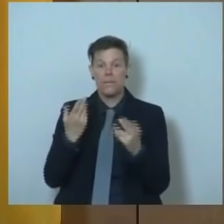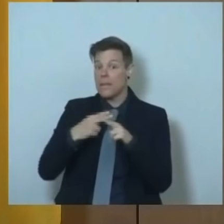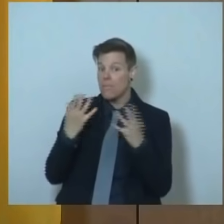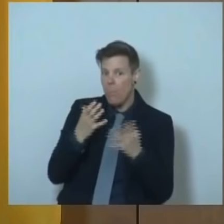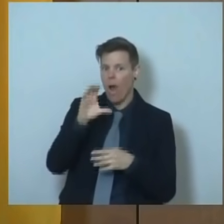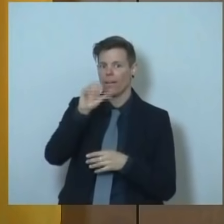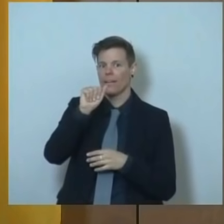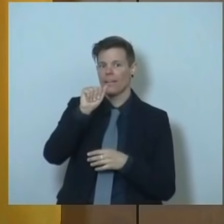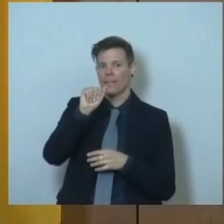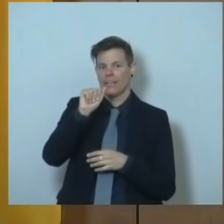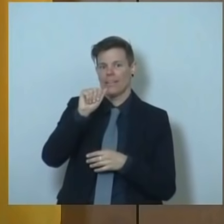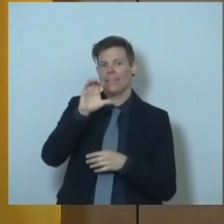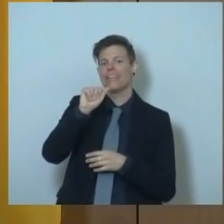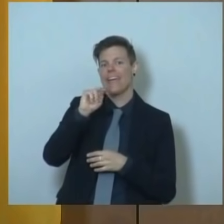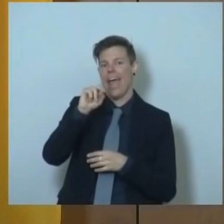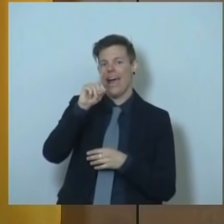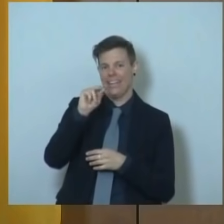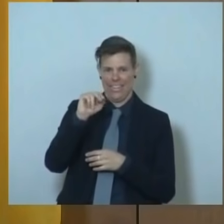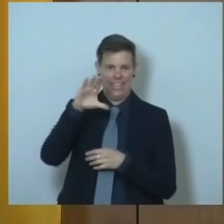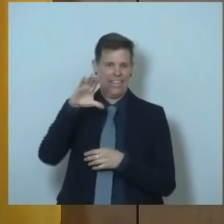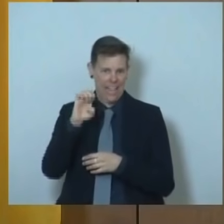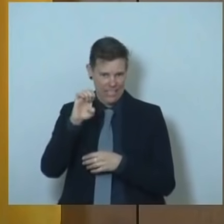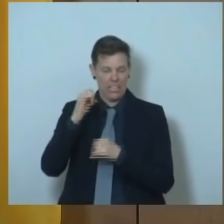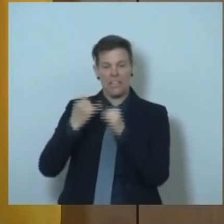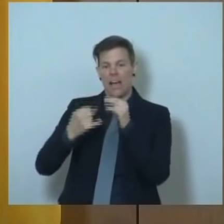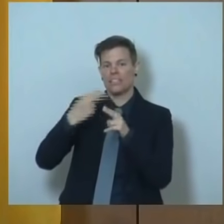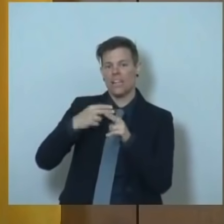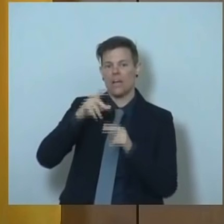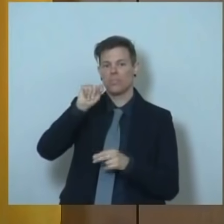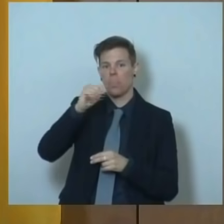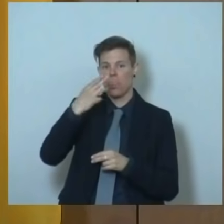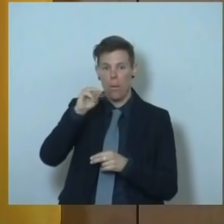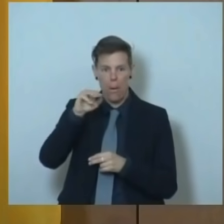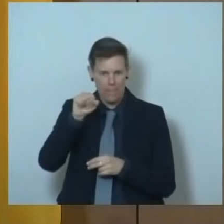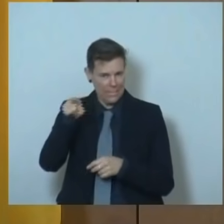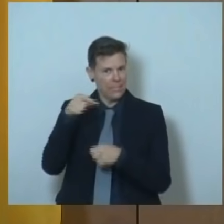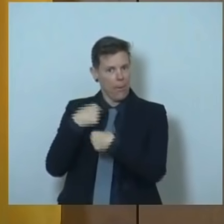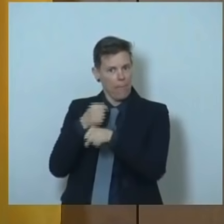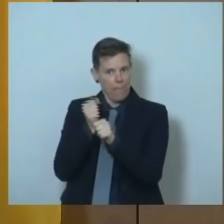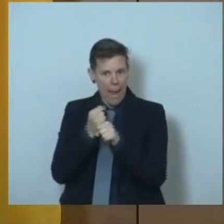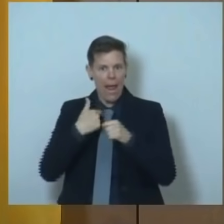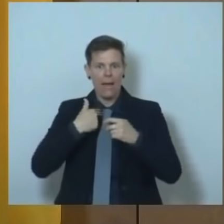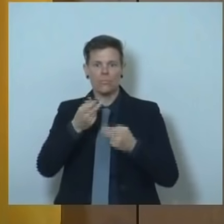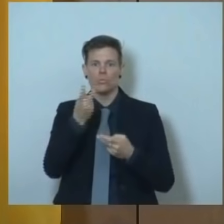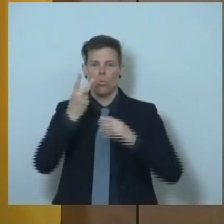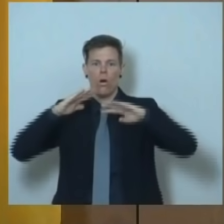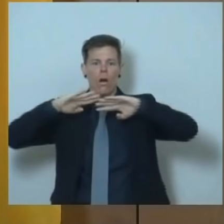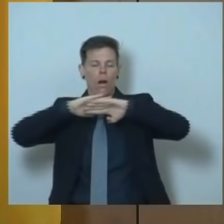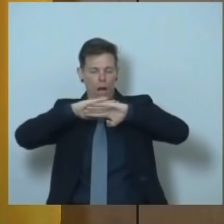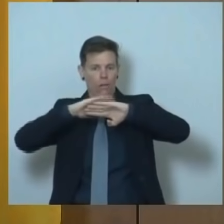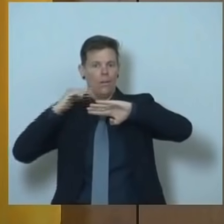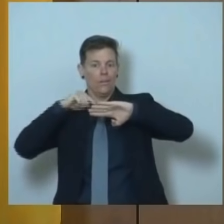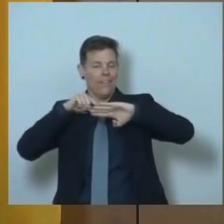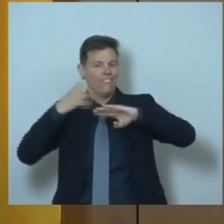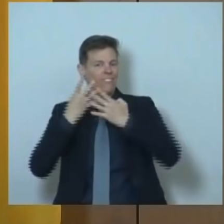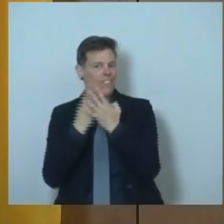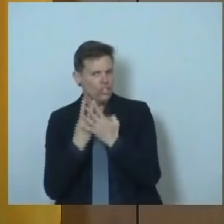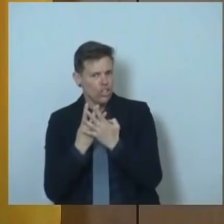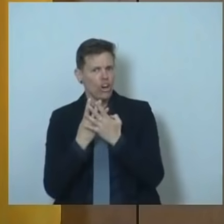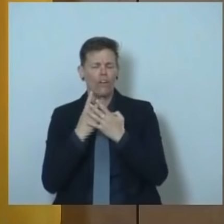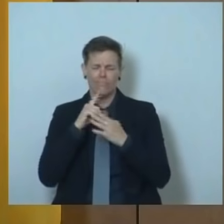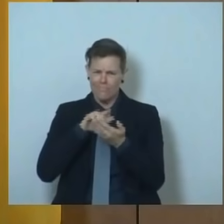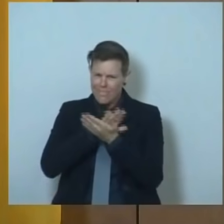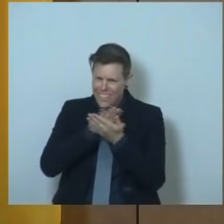Candace, it's got a place for a filter. It's an incredibly thoughtful and meaningful product, and I'm very